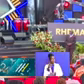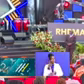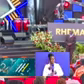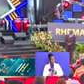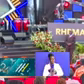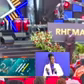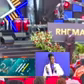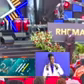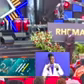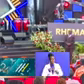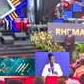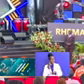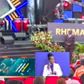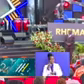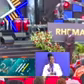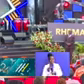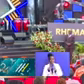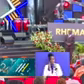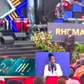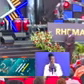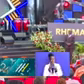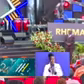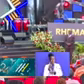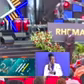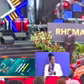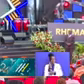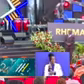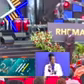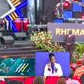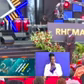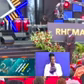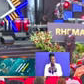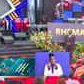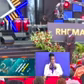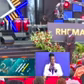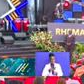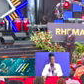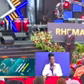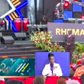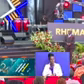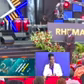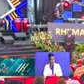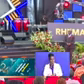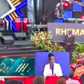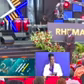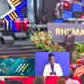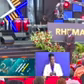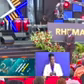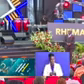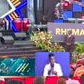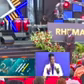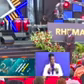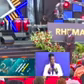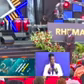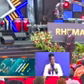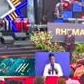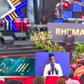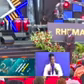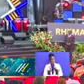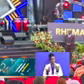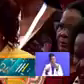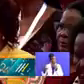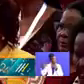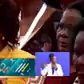a time that when I look around my family I realize that even my own mother have gone those